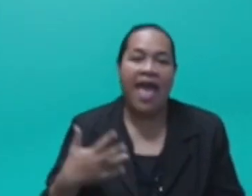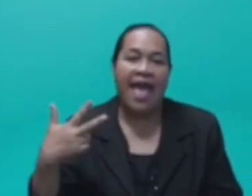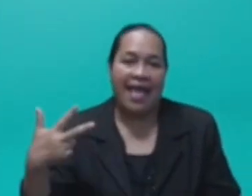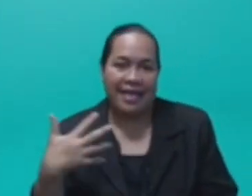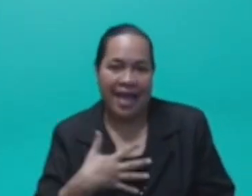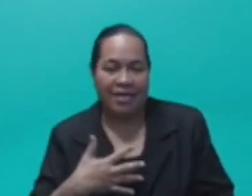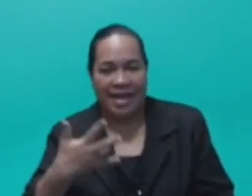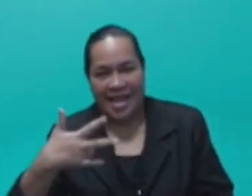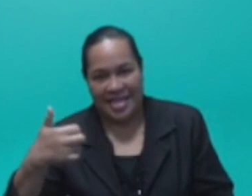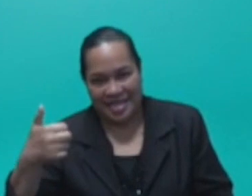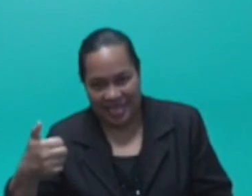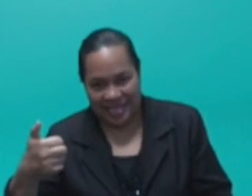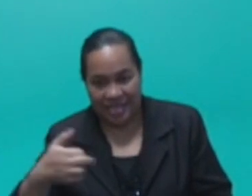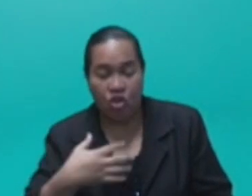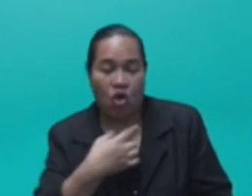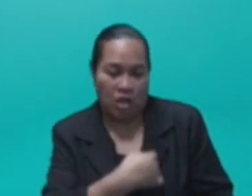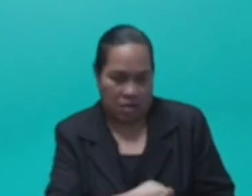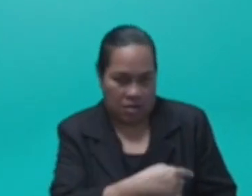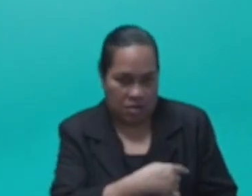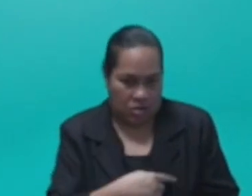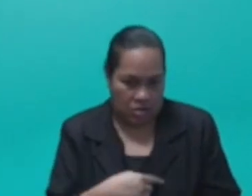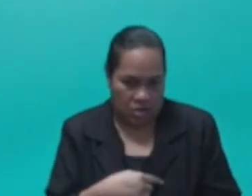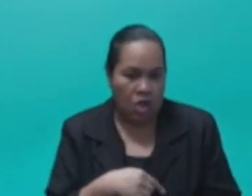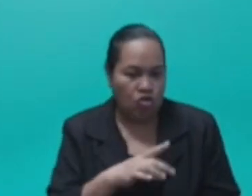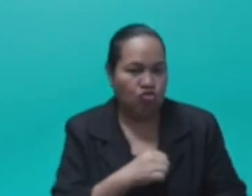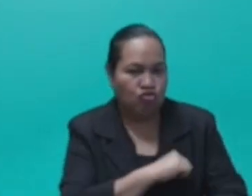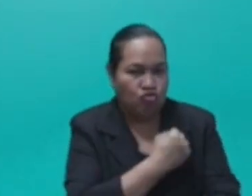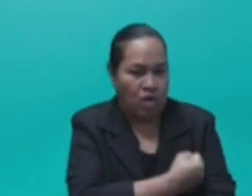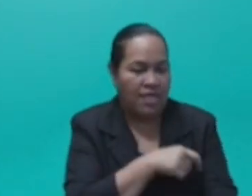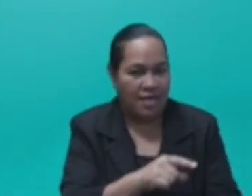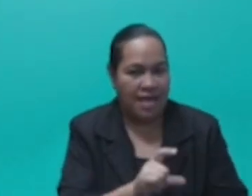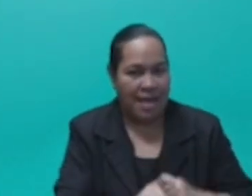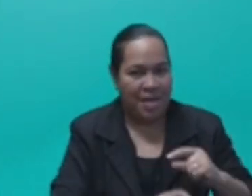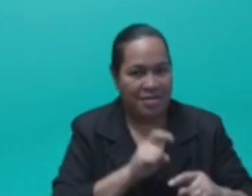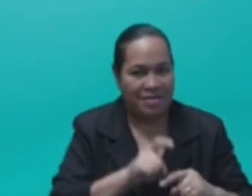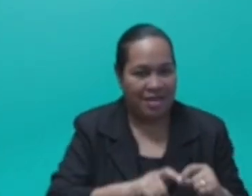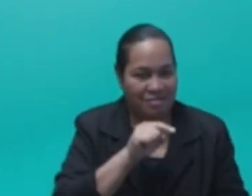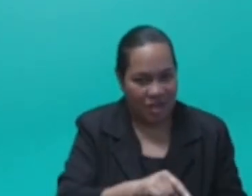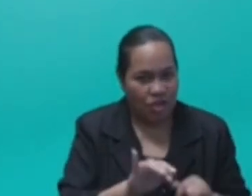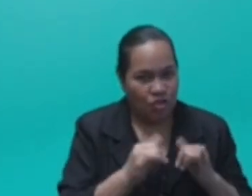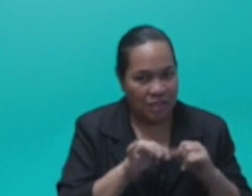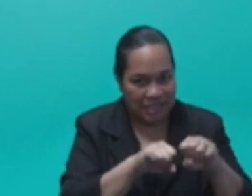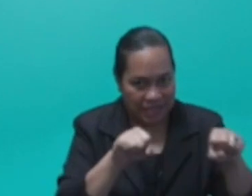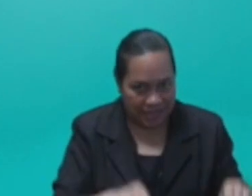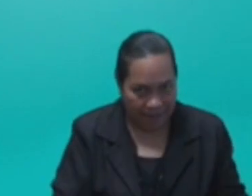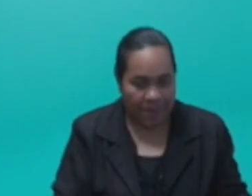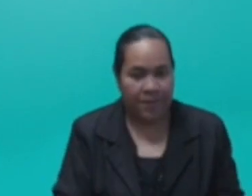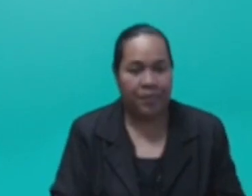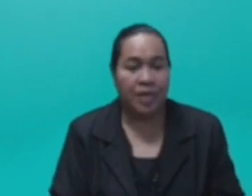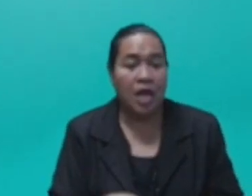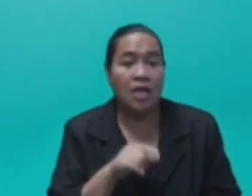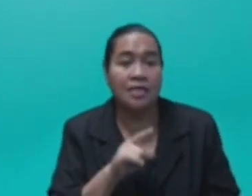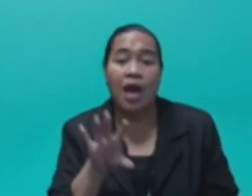886, showcasing a commitment to strengthening the judicial capacity. Mr. Speaker, sir, the appointment